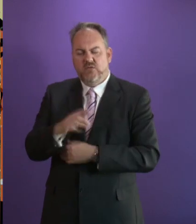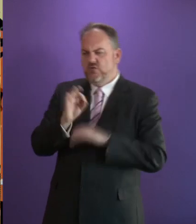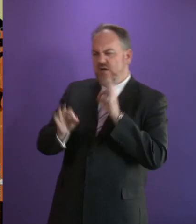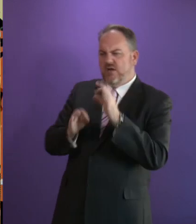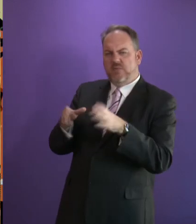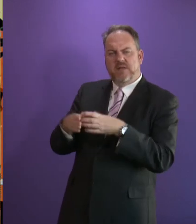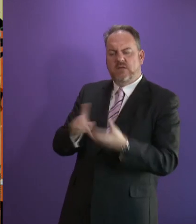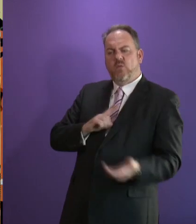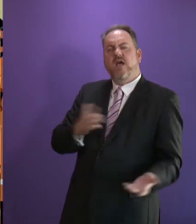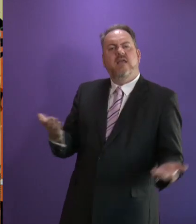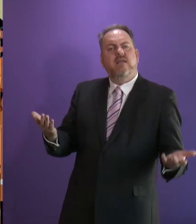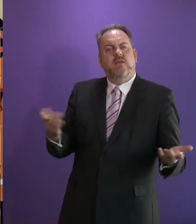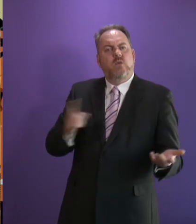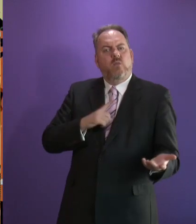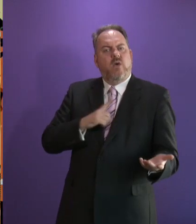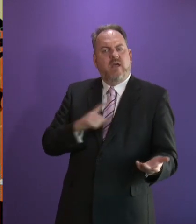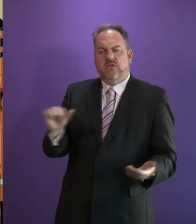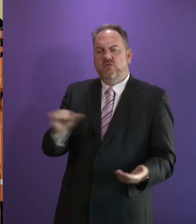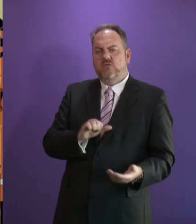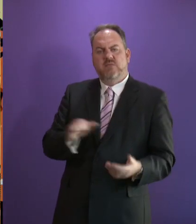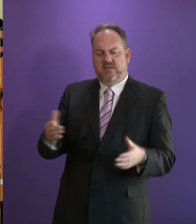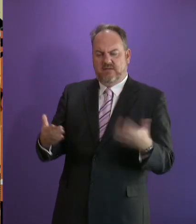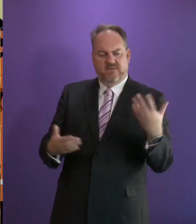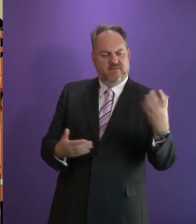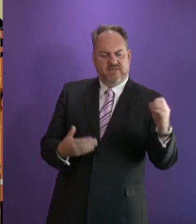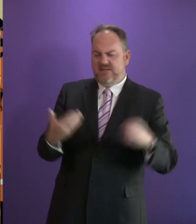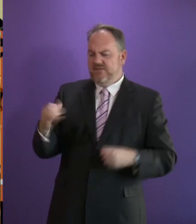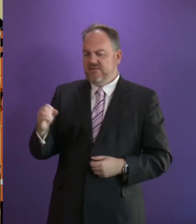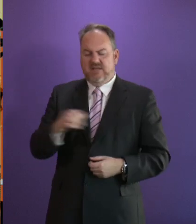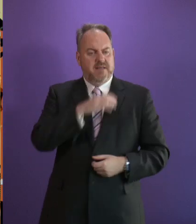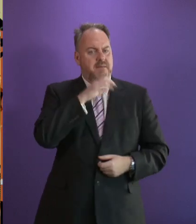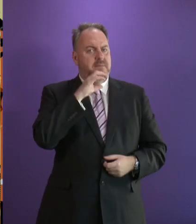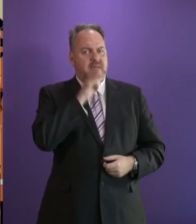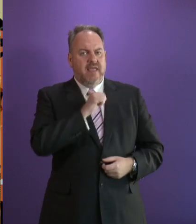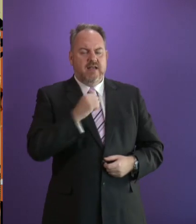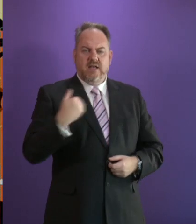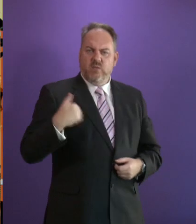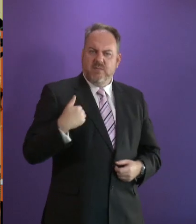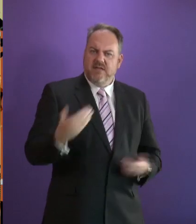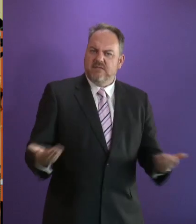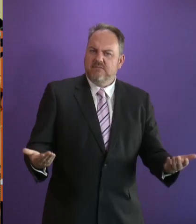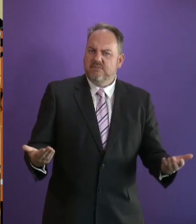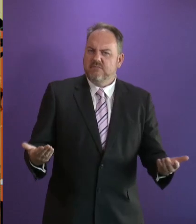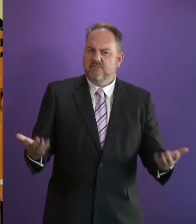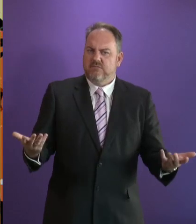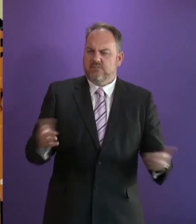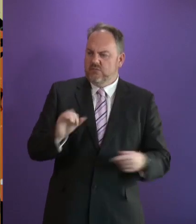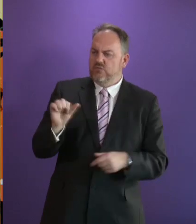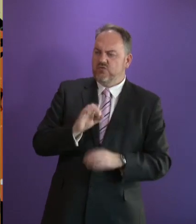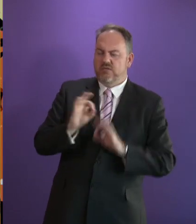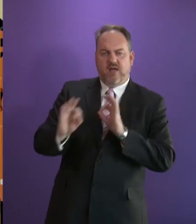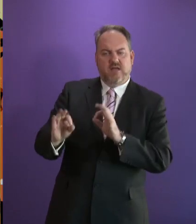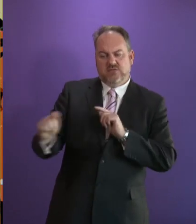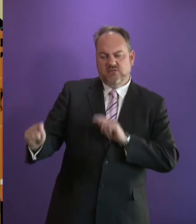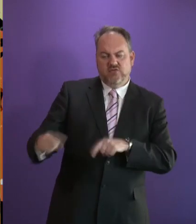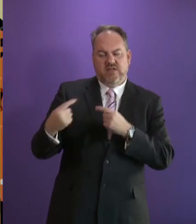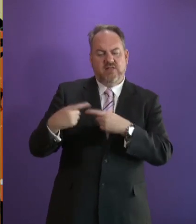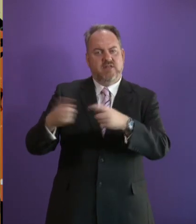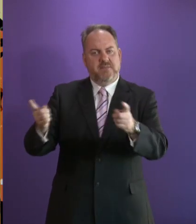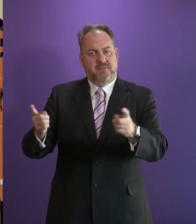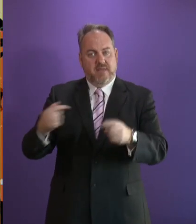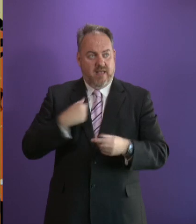ask them why. Why did that not happen? And I'm, perfectly happy, and I'm having that discussion with